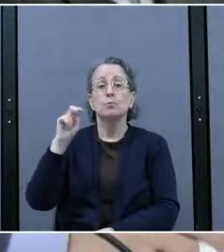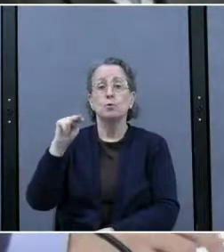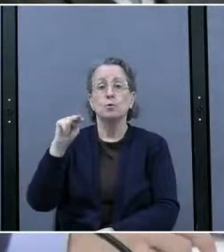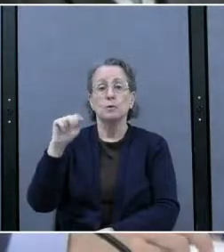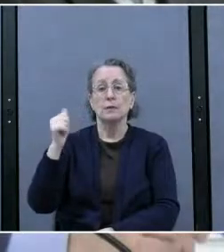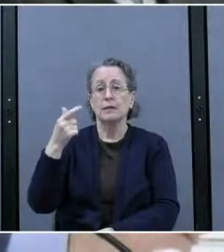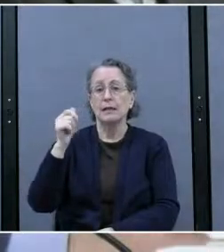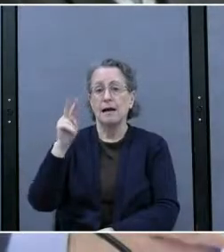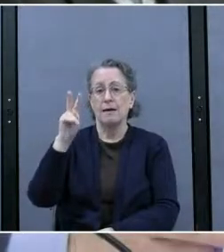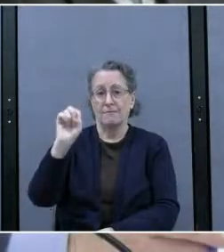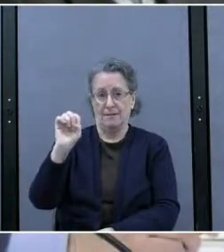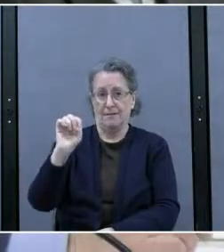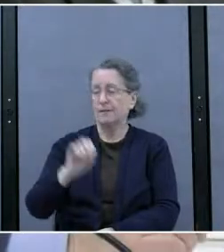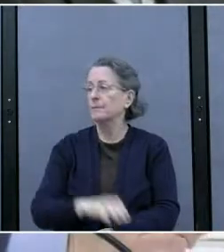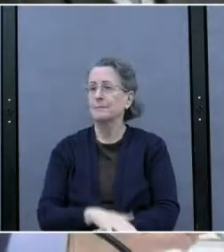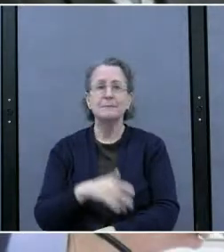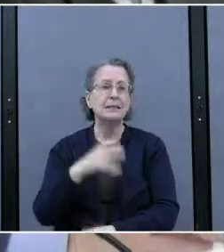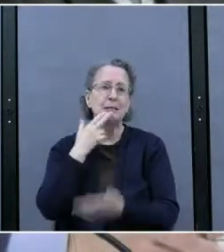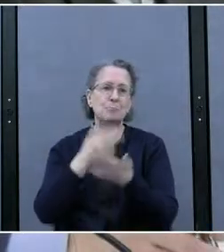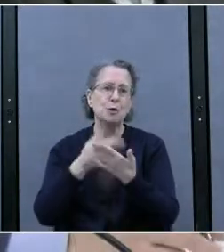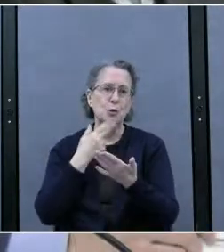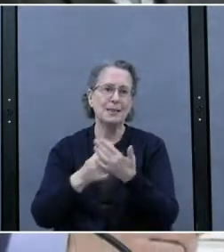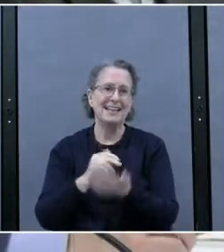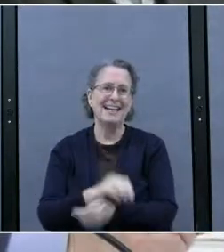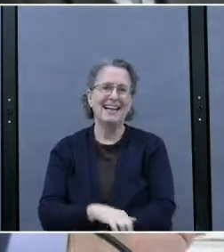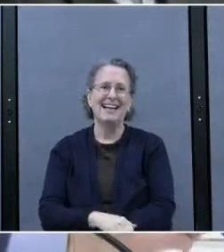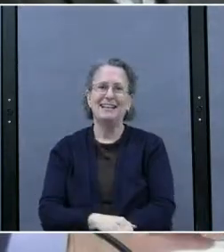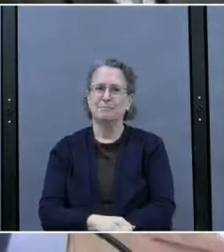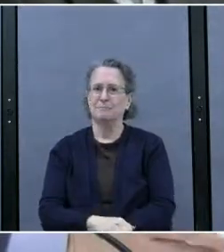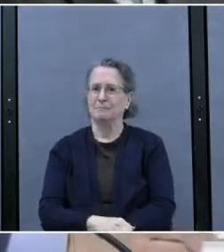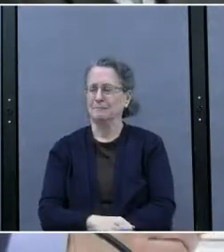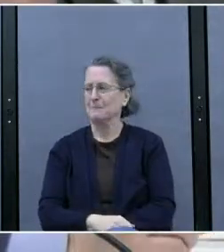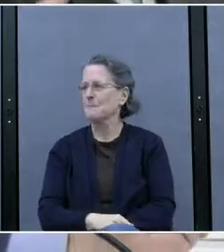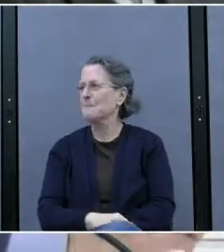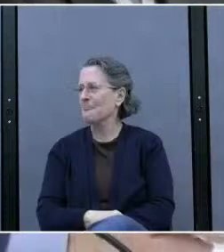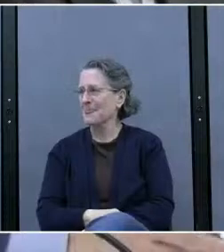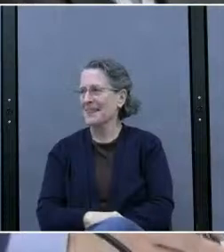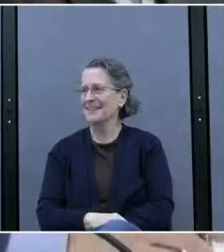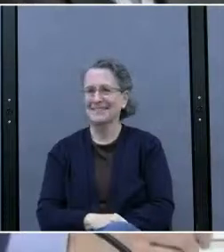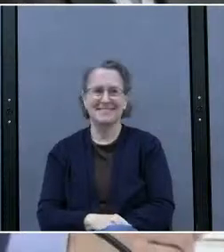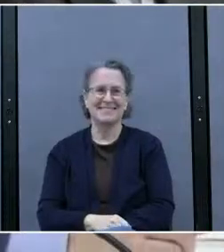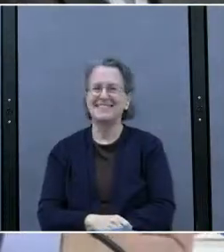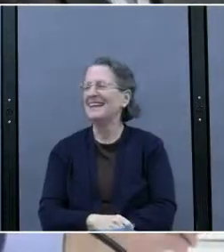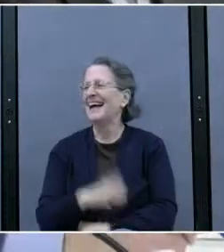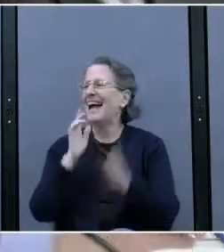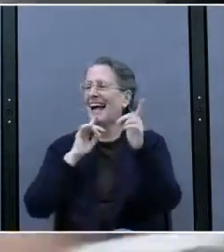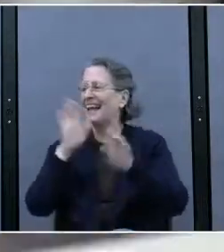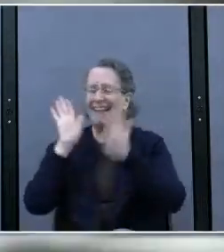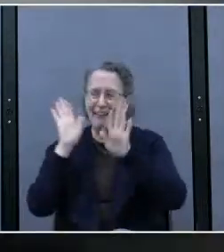This is going to be a long one. Correct No, me if, that's not about spoon. That's just about the number of hands at this point.